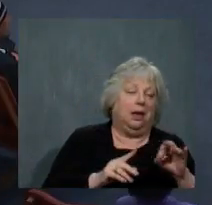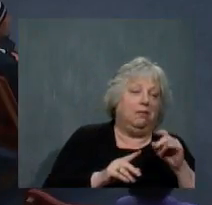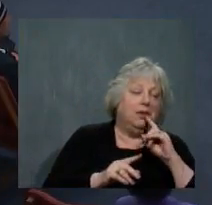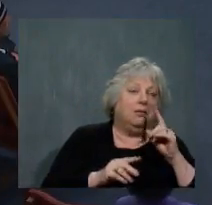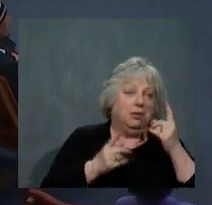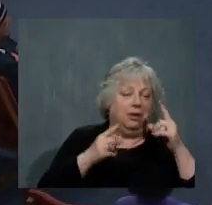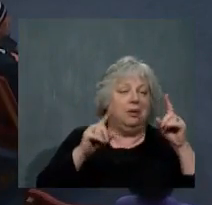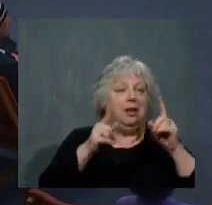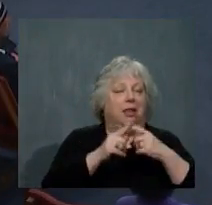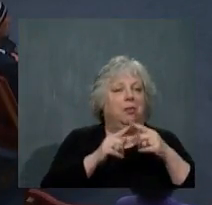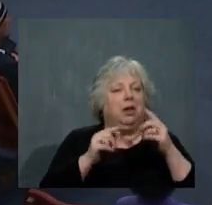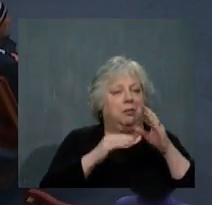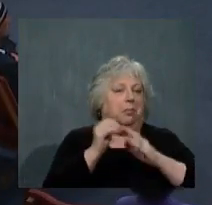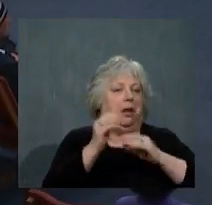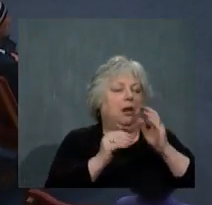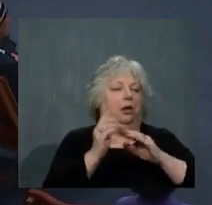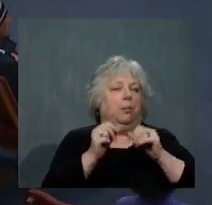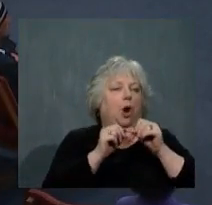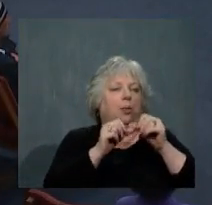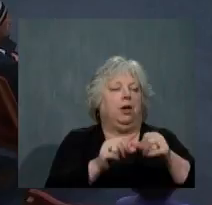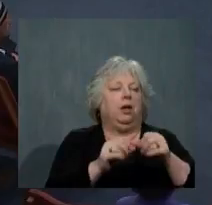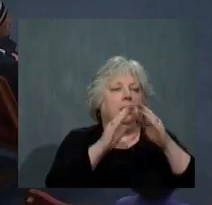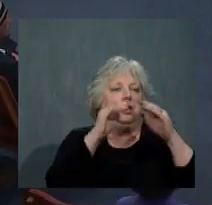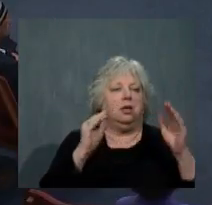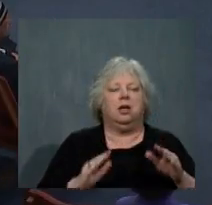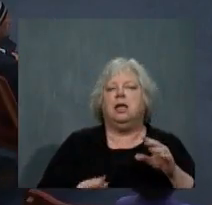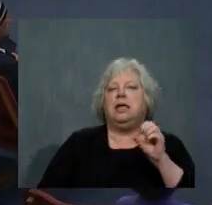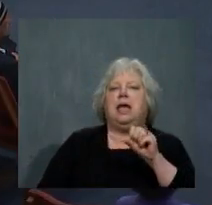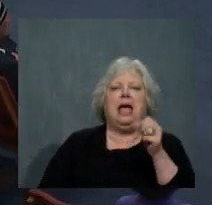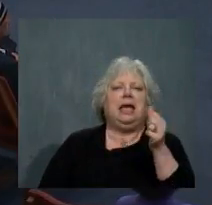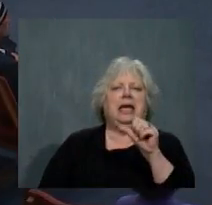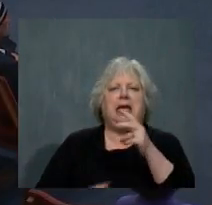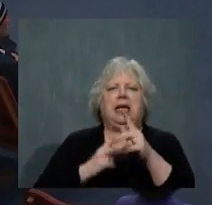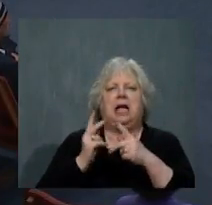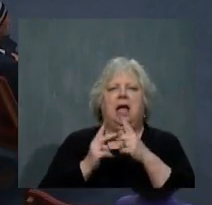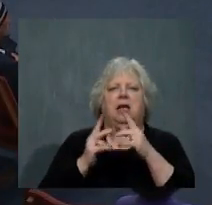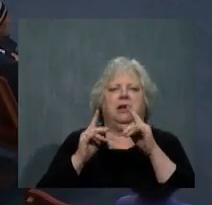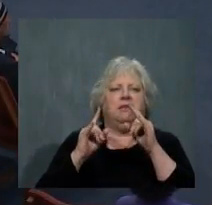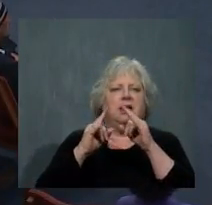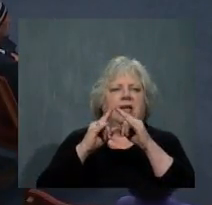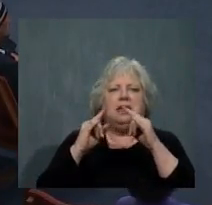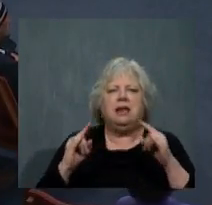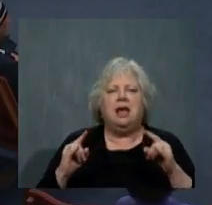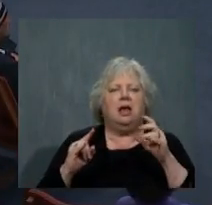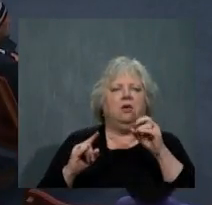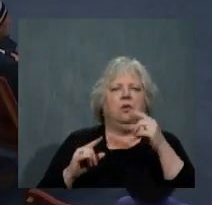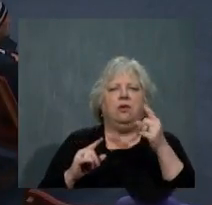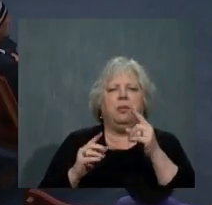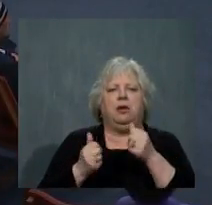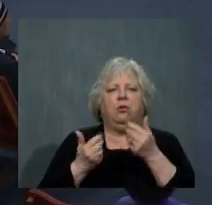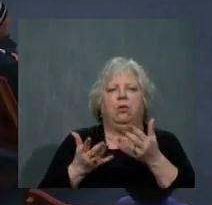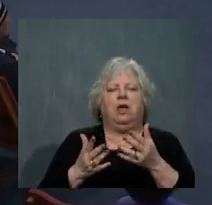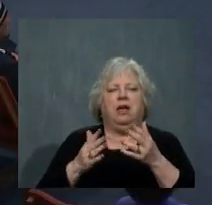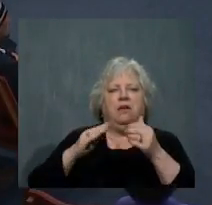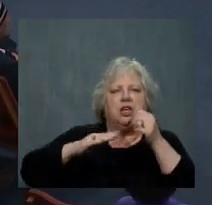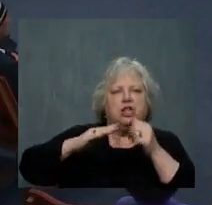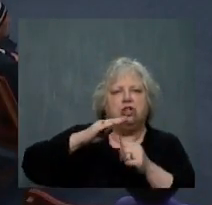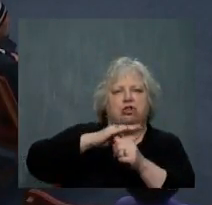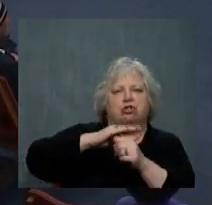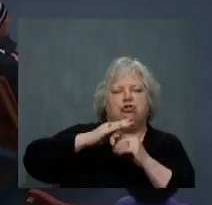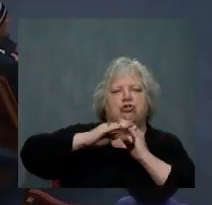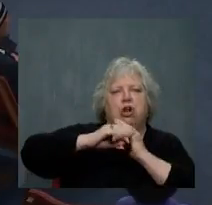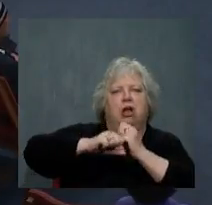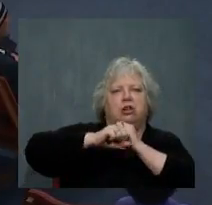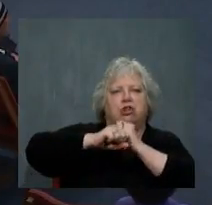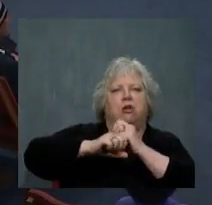or any type of an area to give some shelter to people is very important, I think. And you make a good point